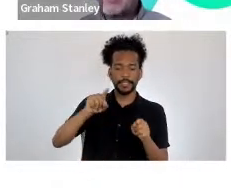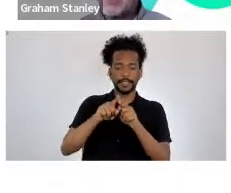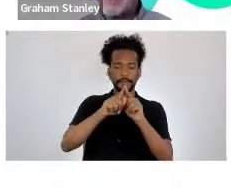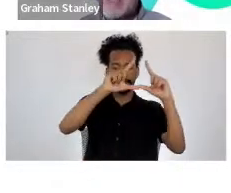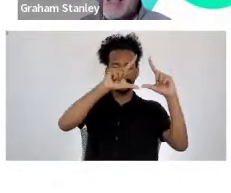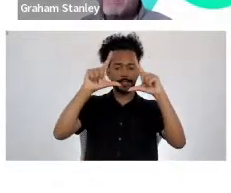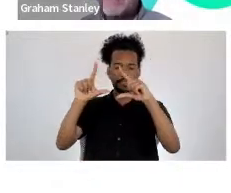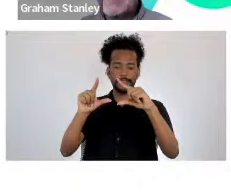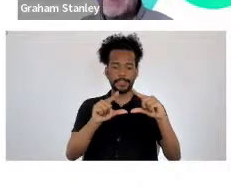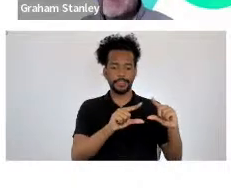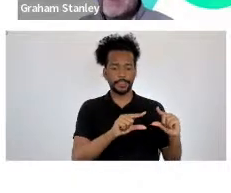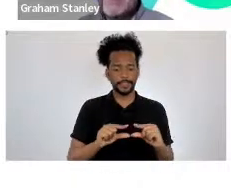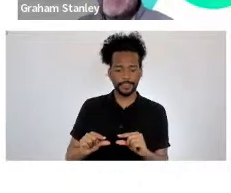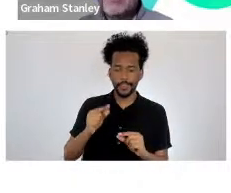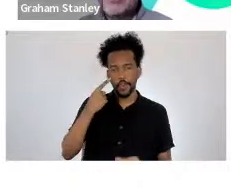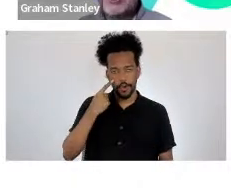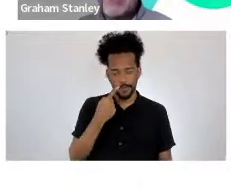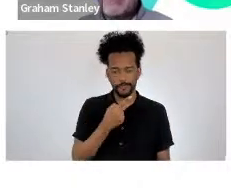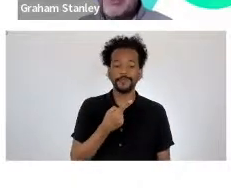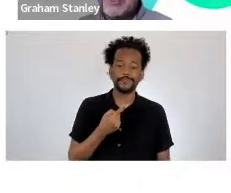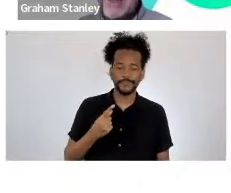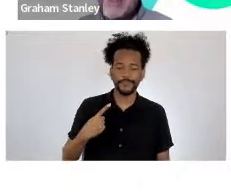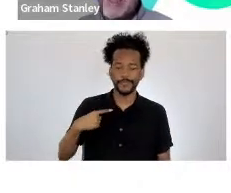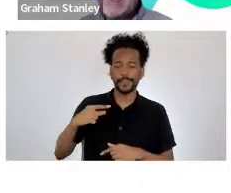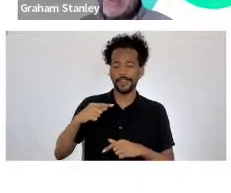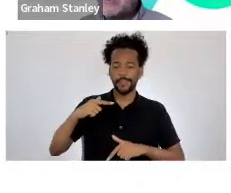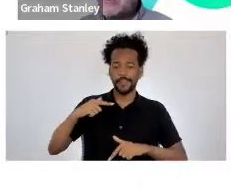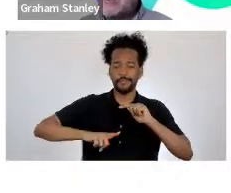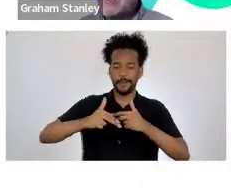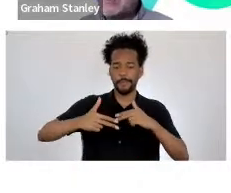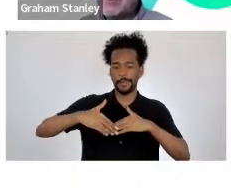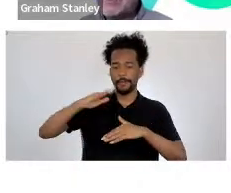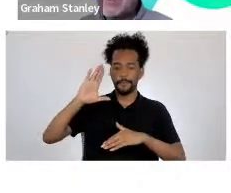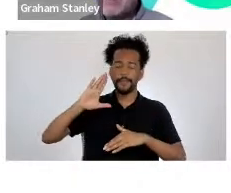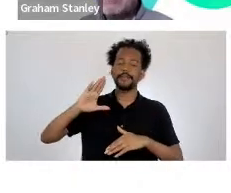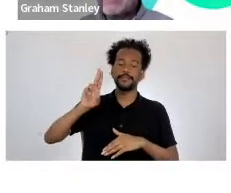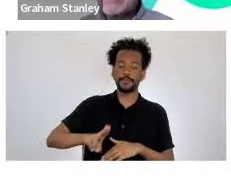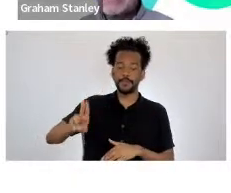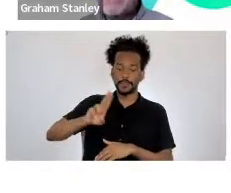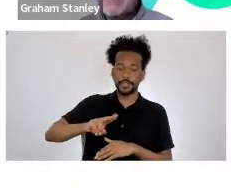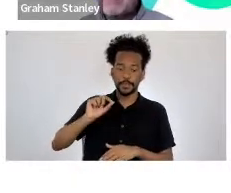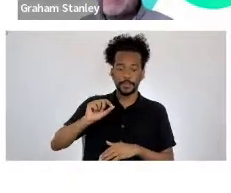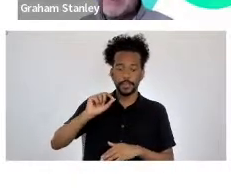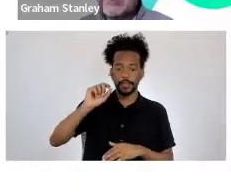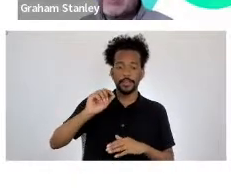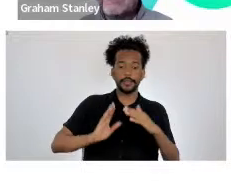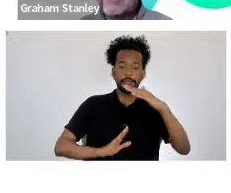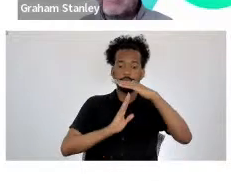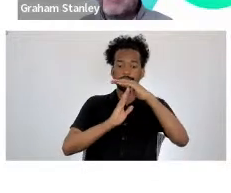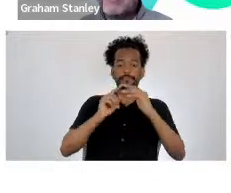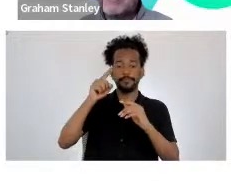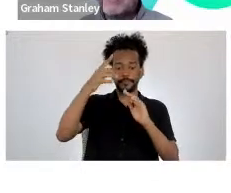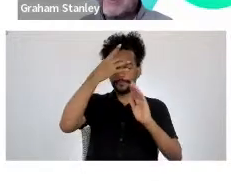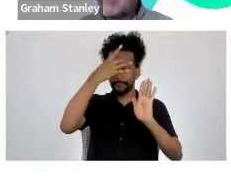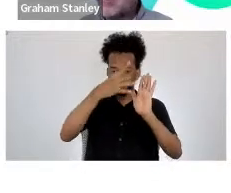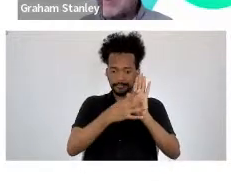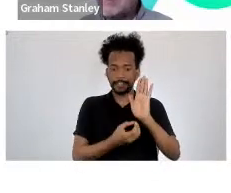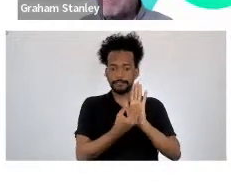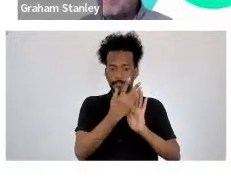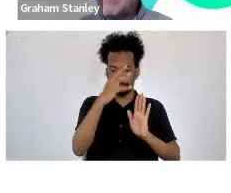were language learning apps, language generation AI, and chatbots, but a significant percentage of